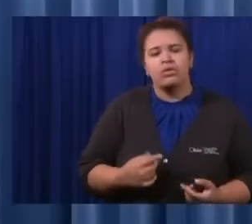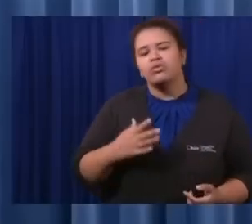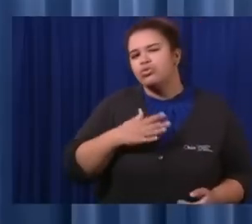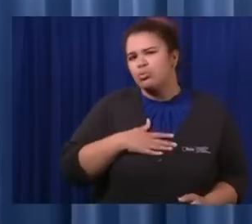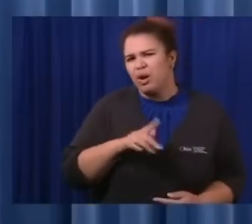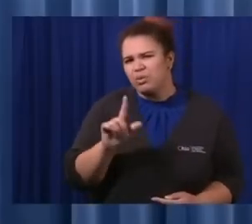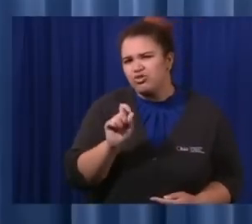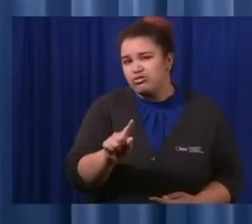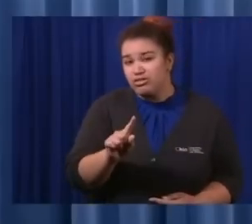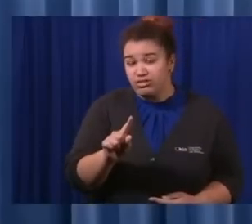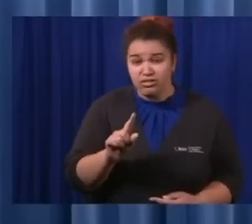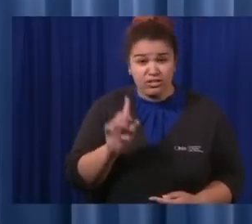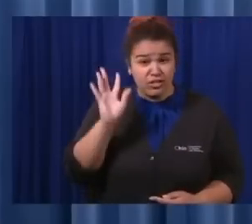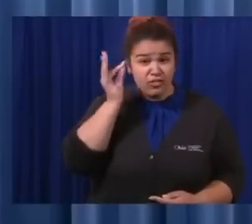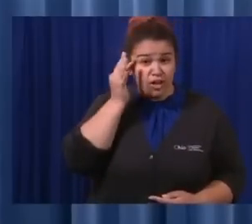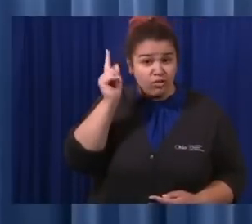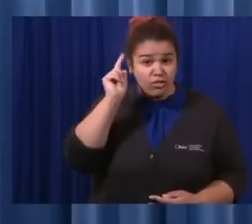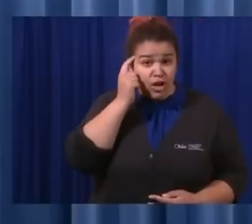testing?